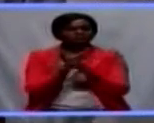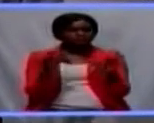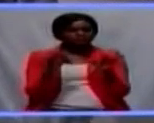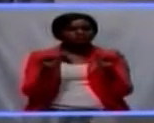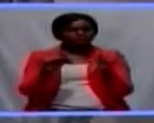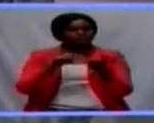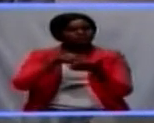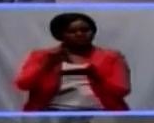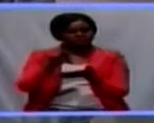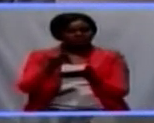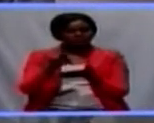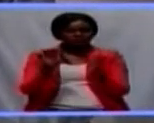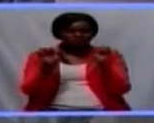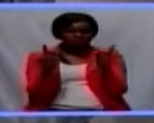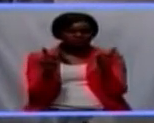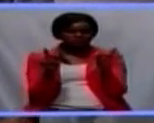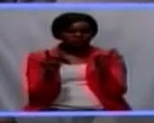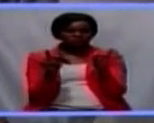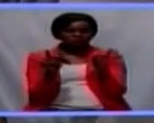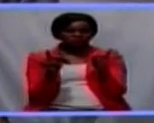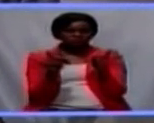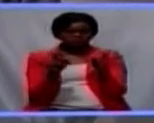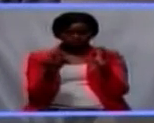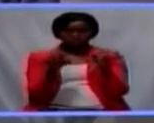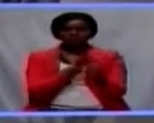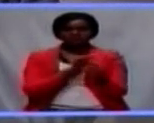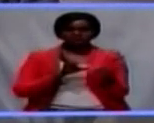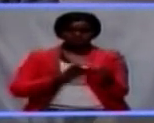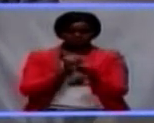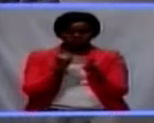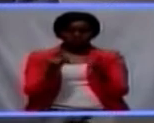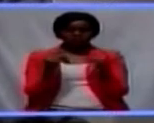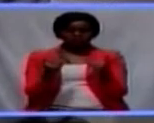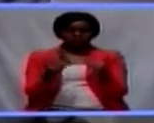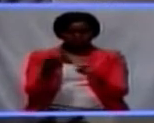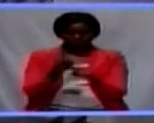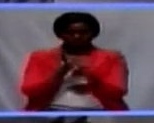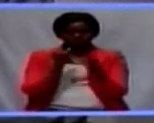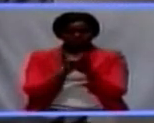pay, okay? Some companies are just coming out of that